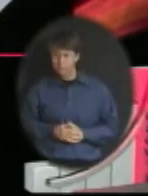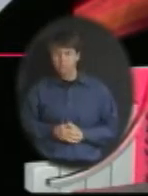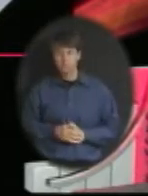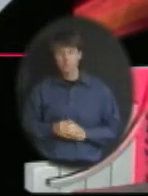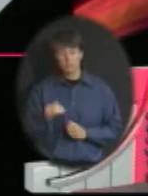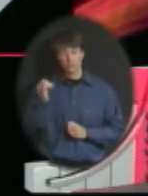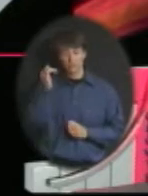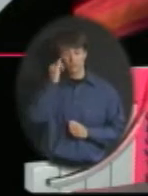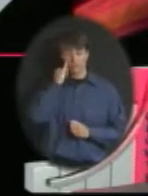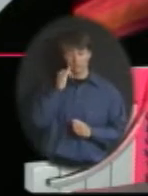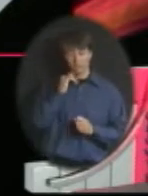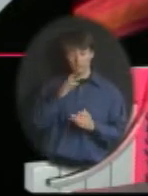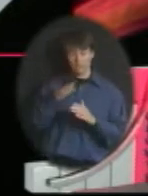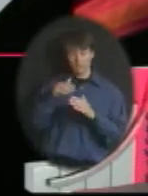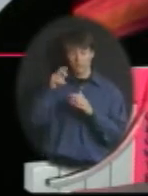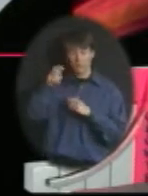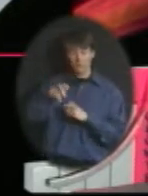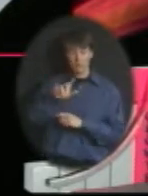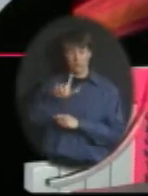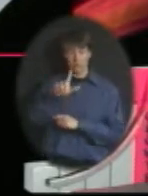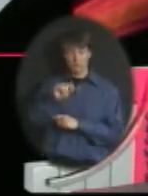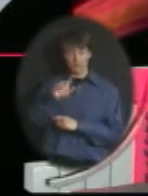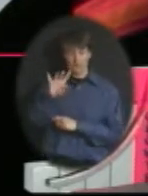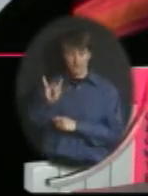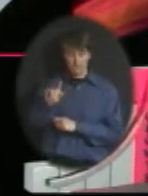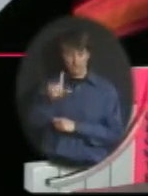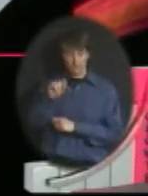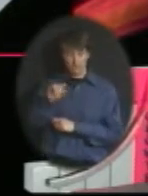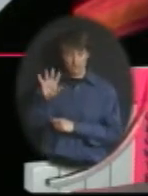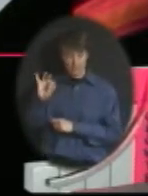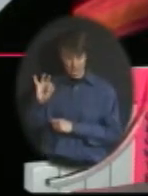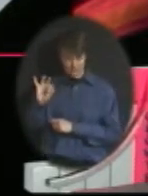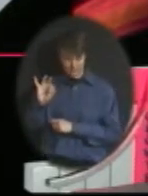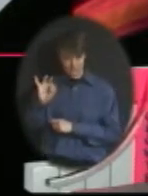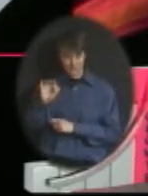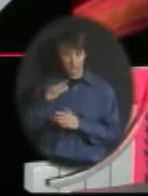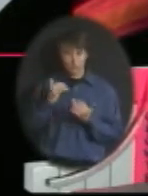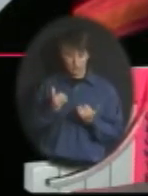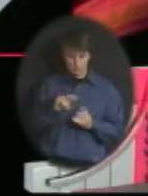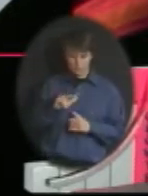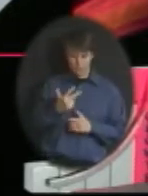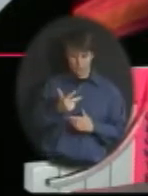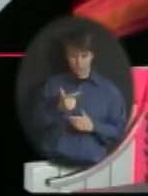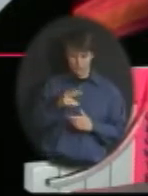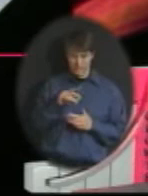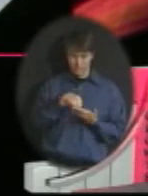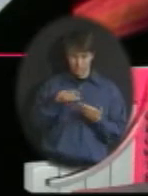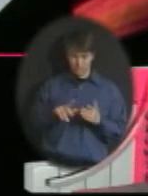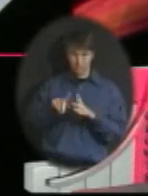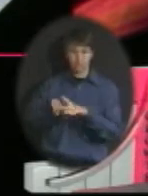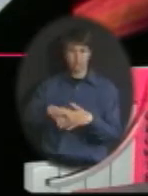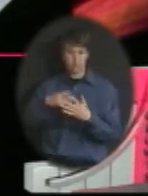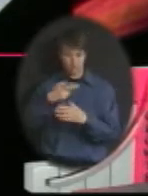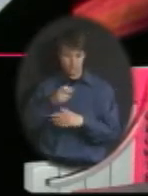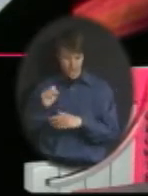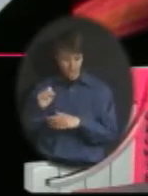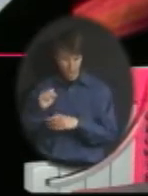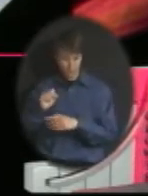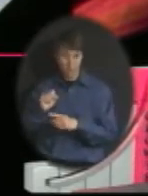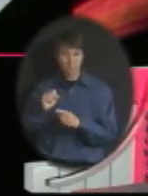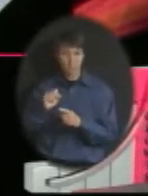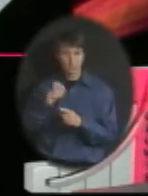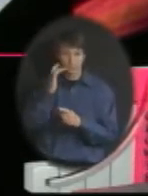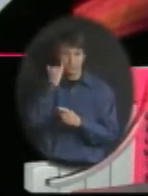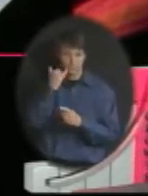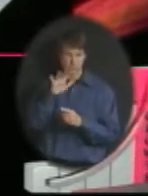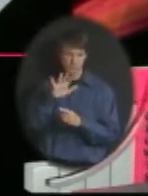If we go to 2018-19, when the current third graders begin high school, we're going to be at about, if you take the conservative